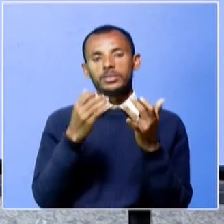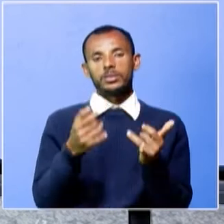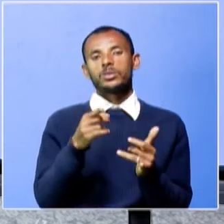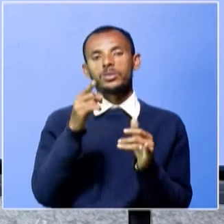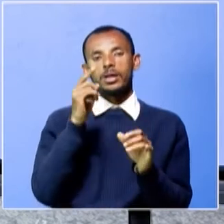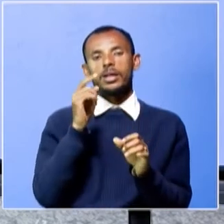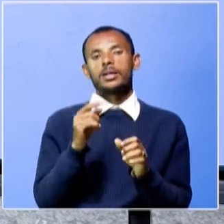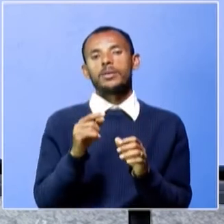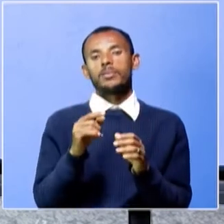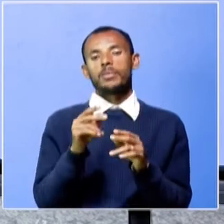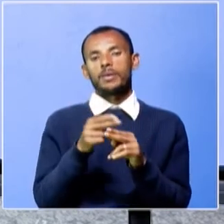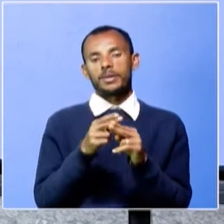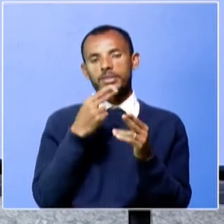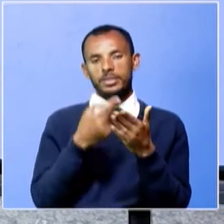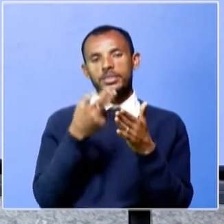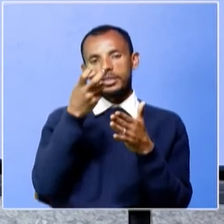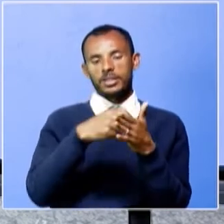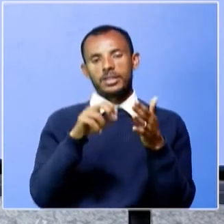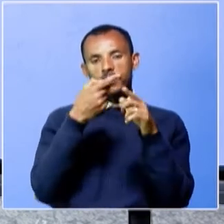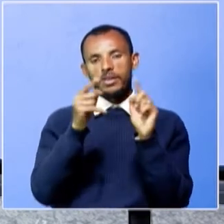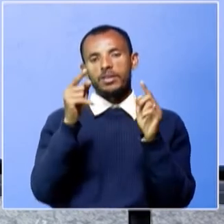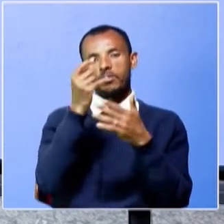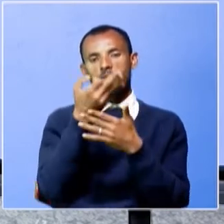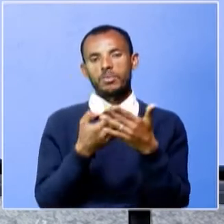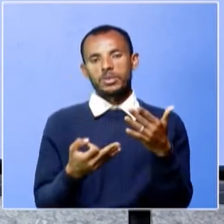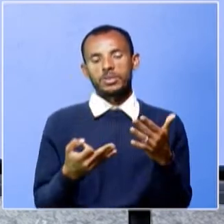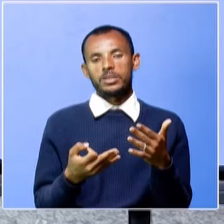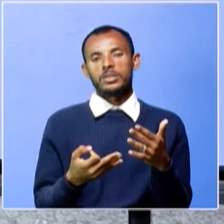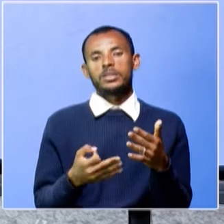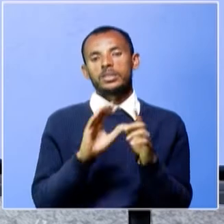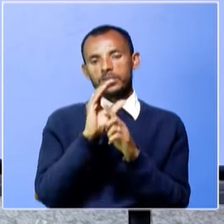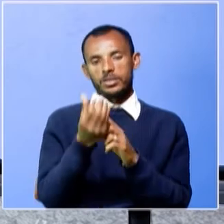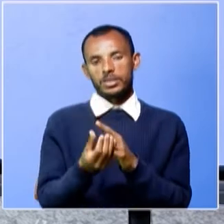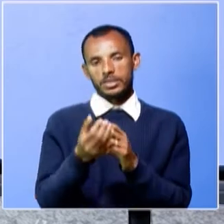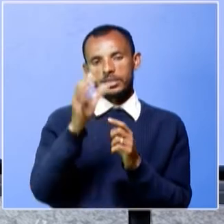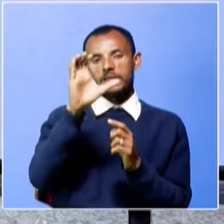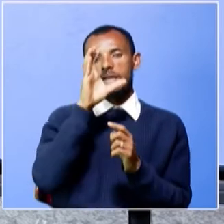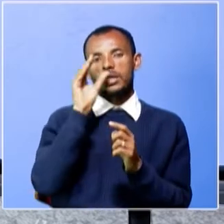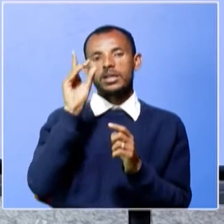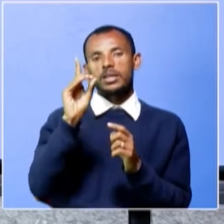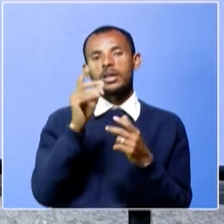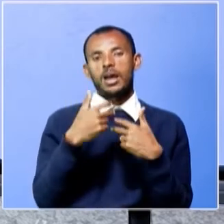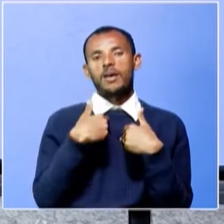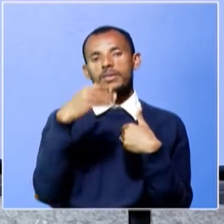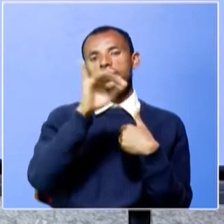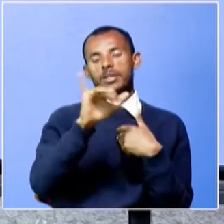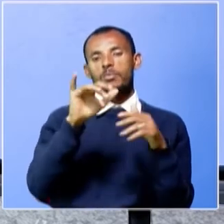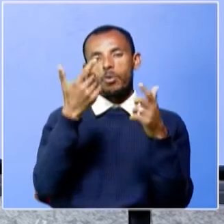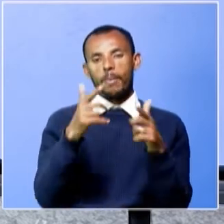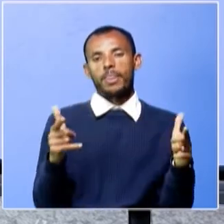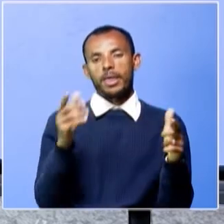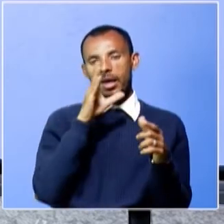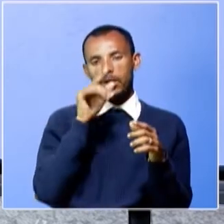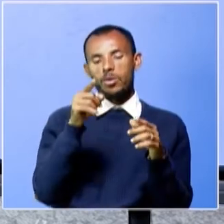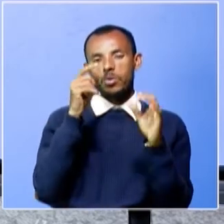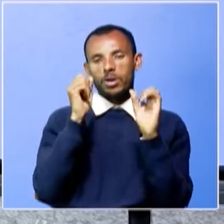can paraphrase these results in different forms. For example, the situation in C and D have the same probability, and